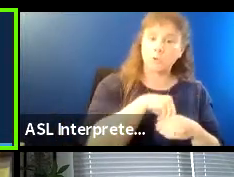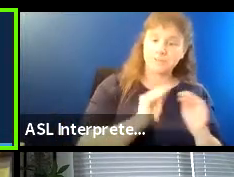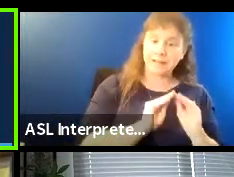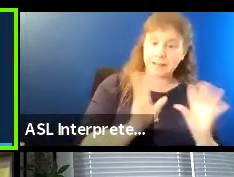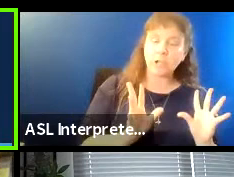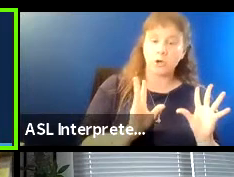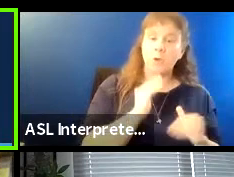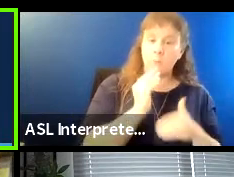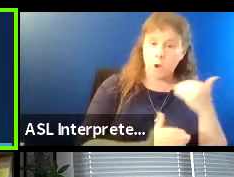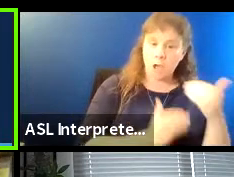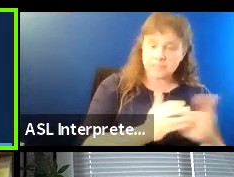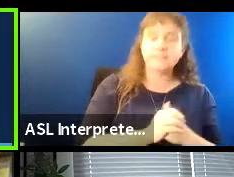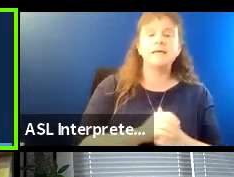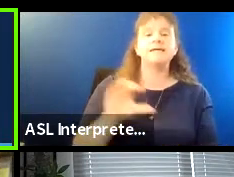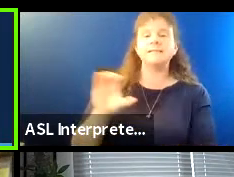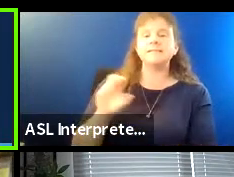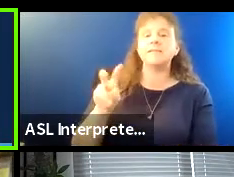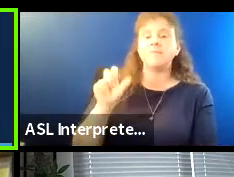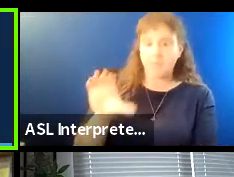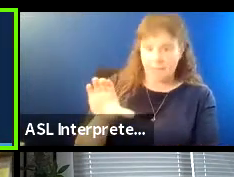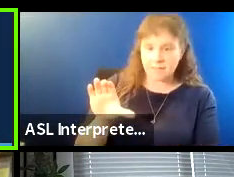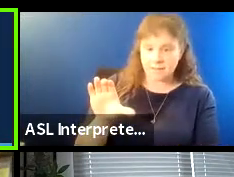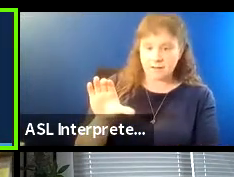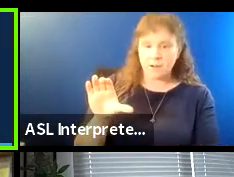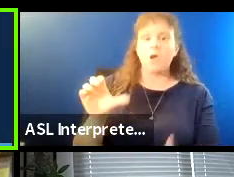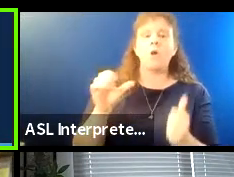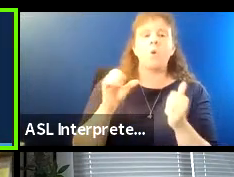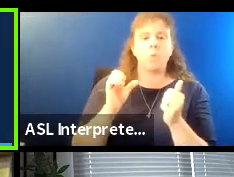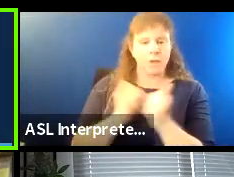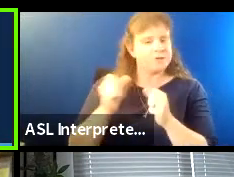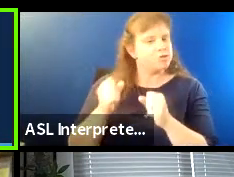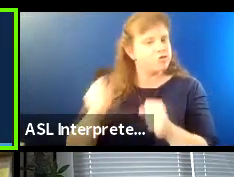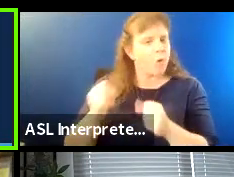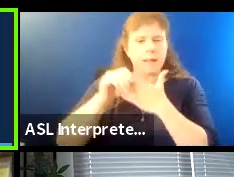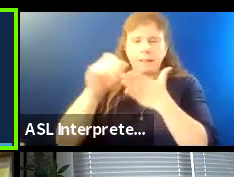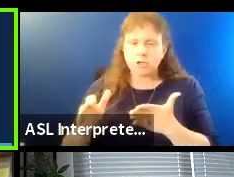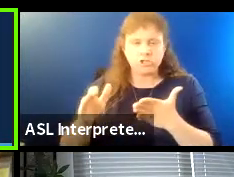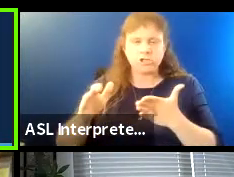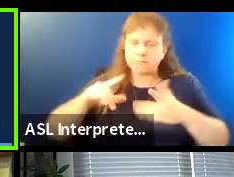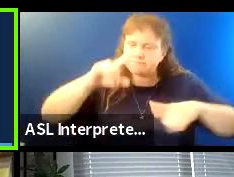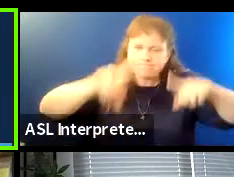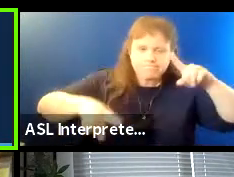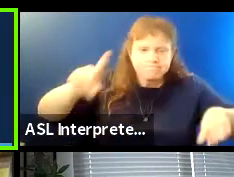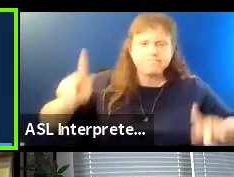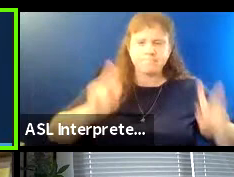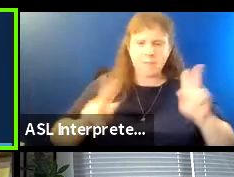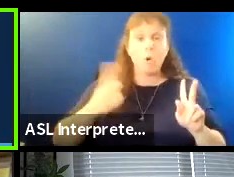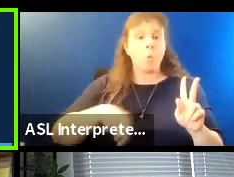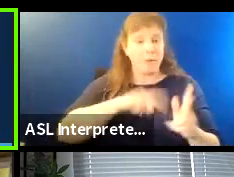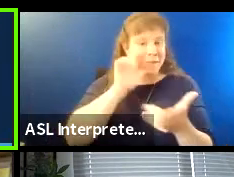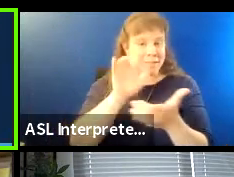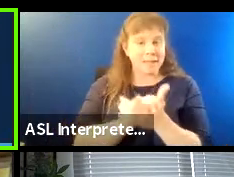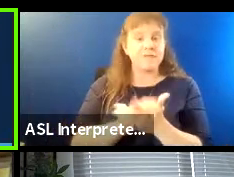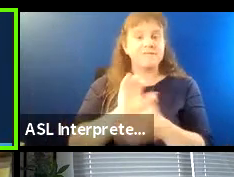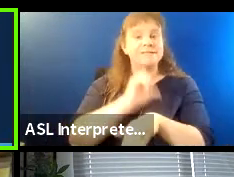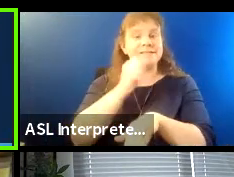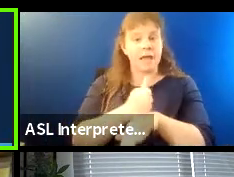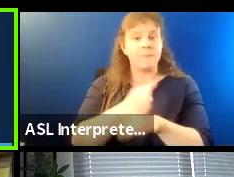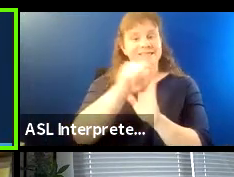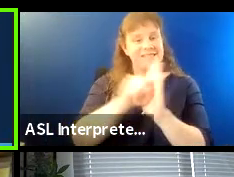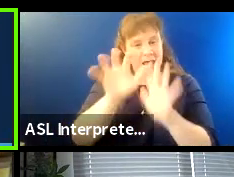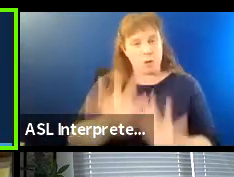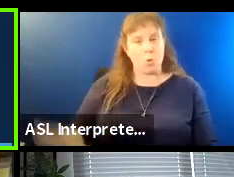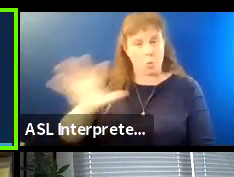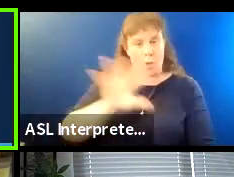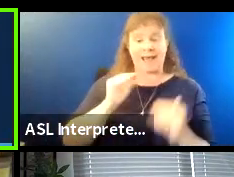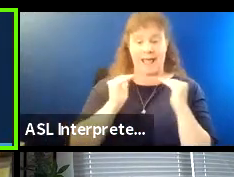CVAC, with its strong leadership, facilitation, and multifaceted makeup, we believe successfully created a statewide equity center plan